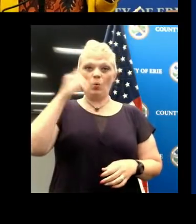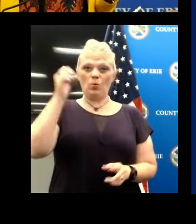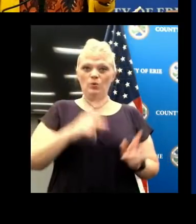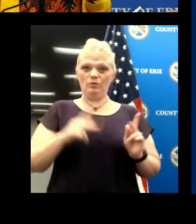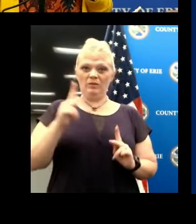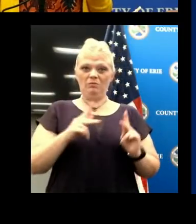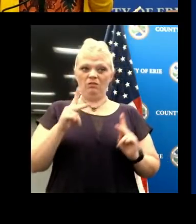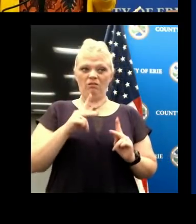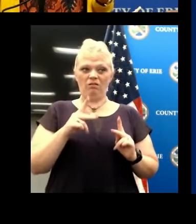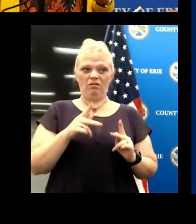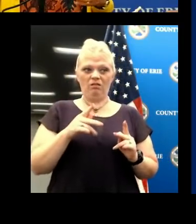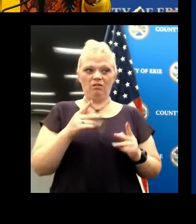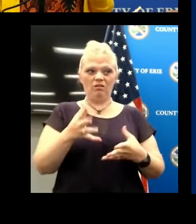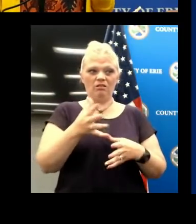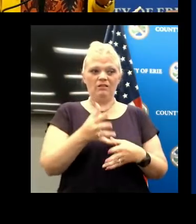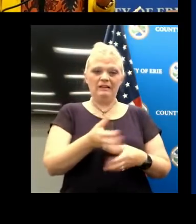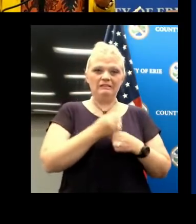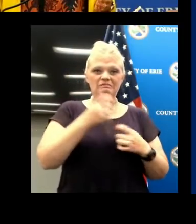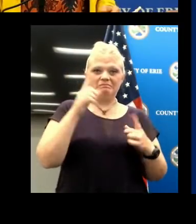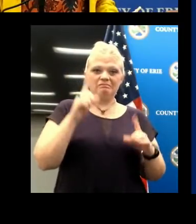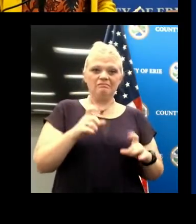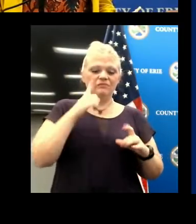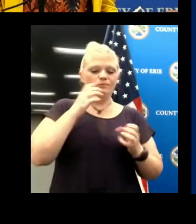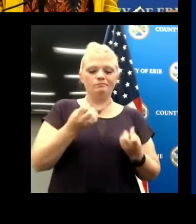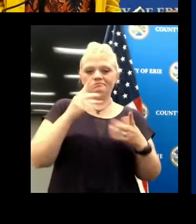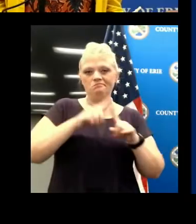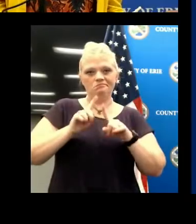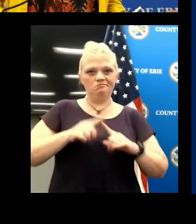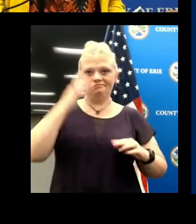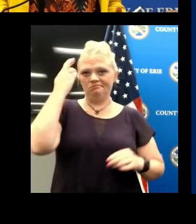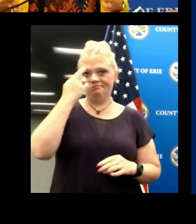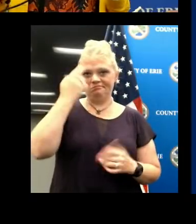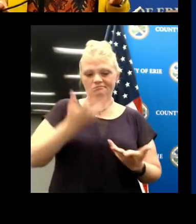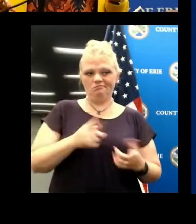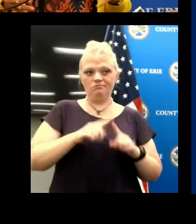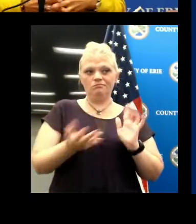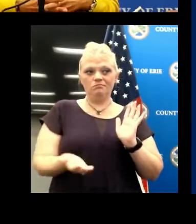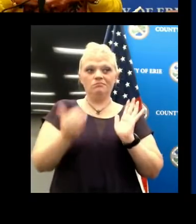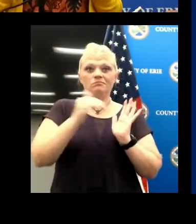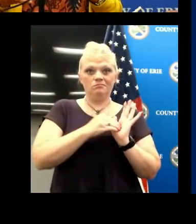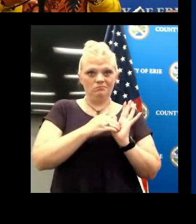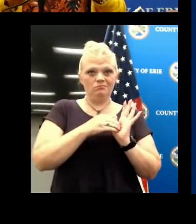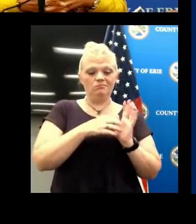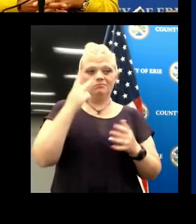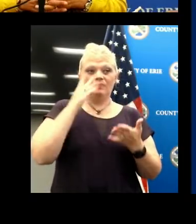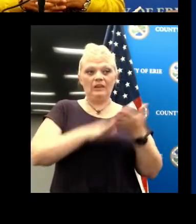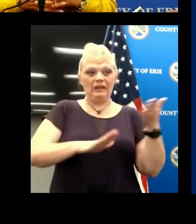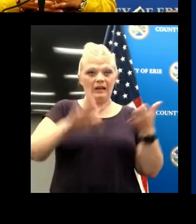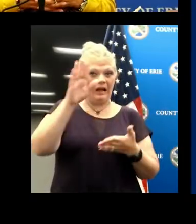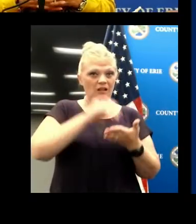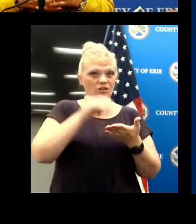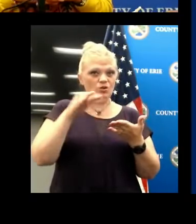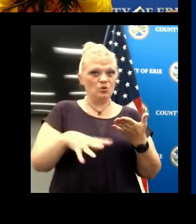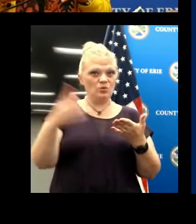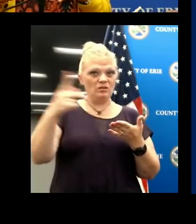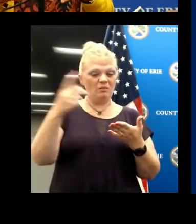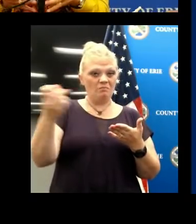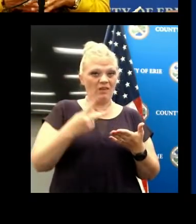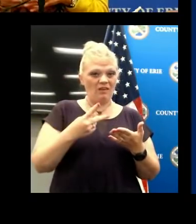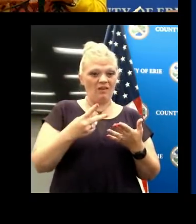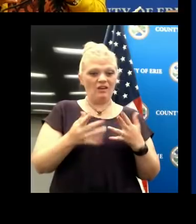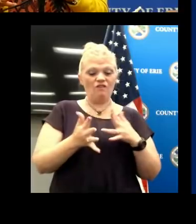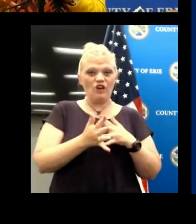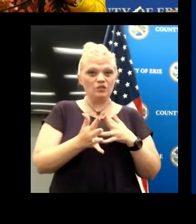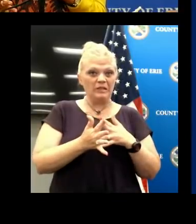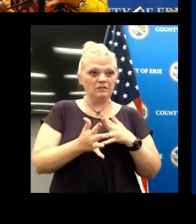are coming in getting tested for many different reasons. But again, we are seeing college students returning, and freshmen